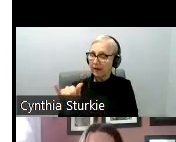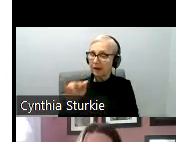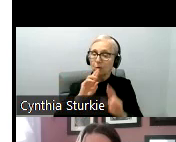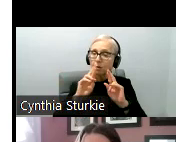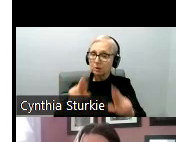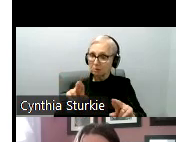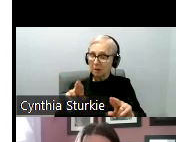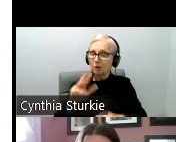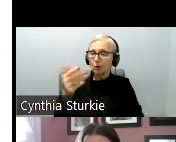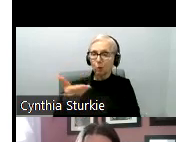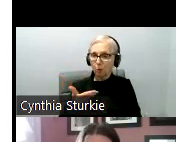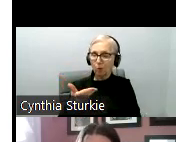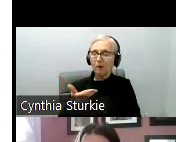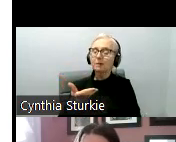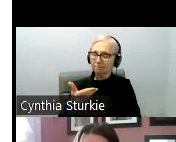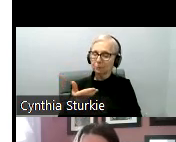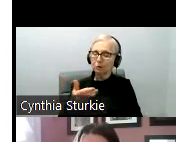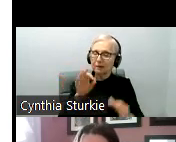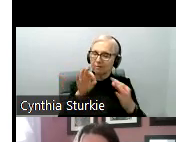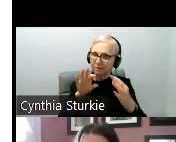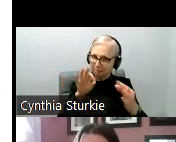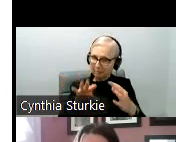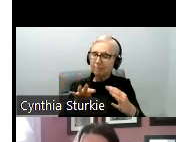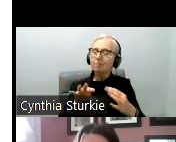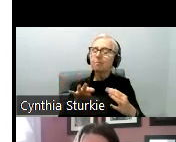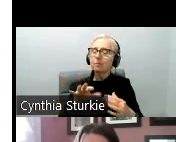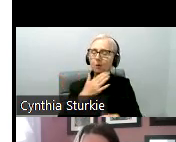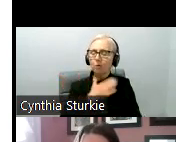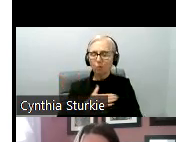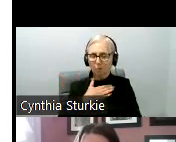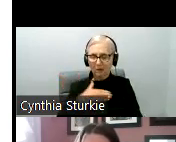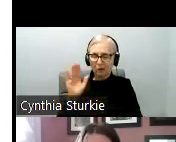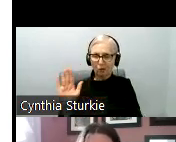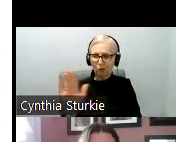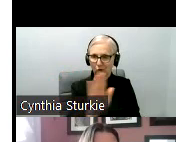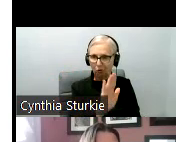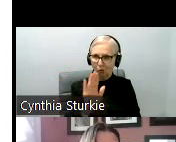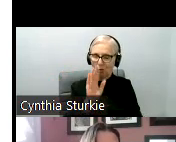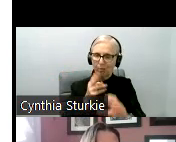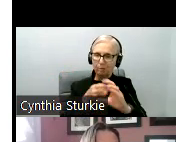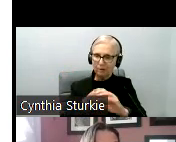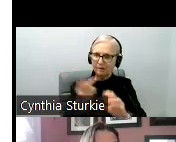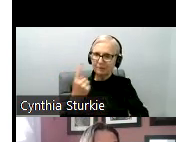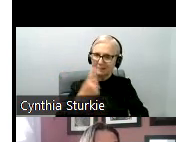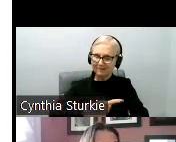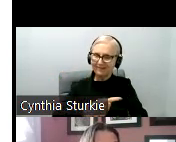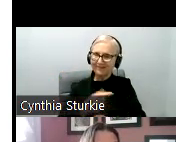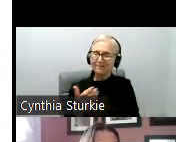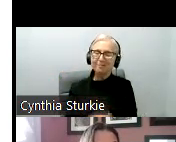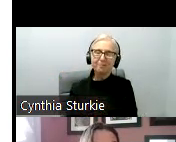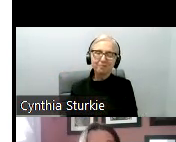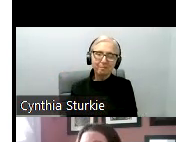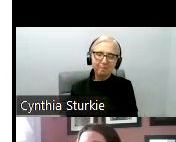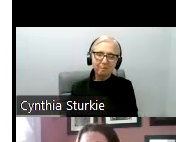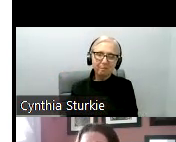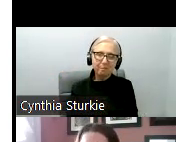to use to send us input, and we appreciate you all and your participation today.